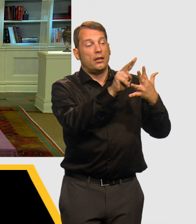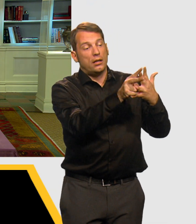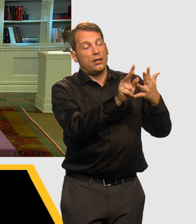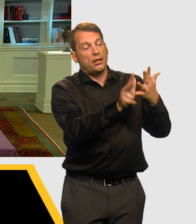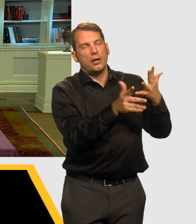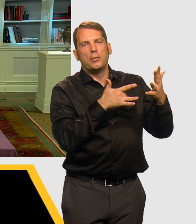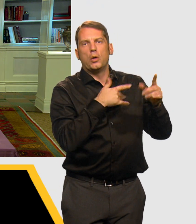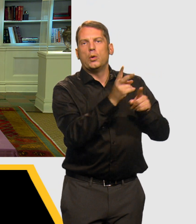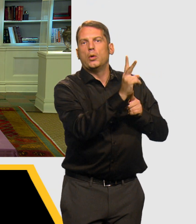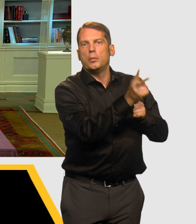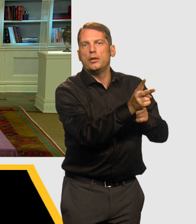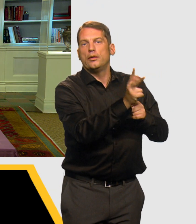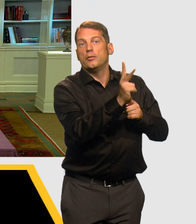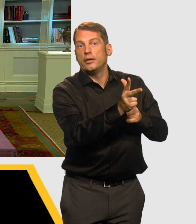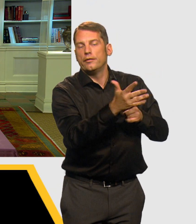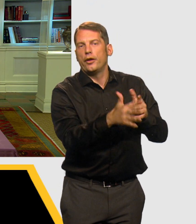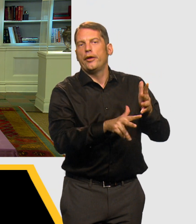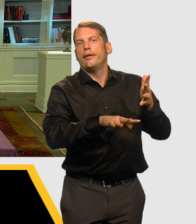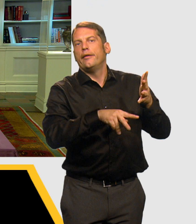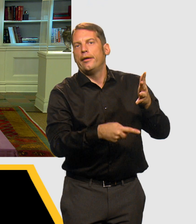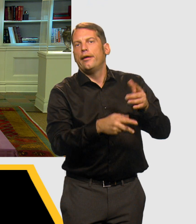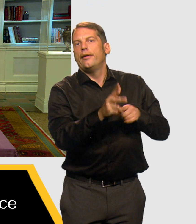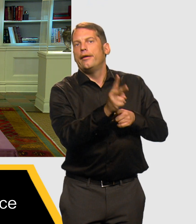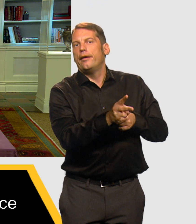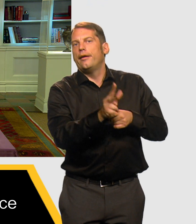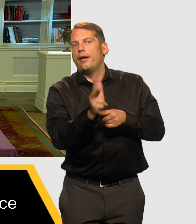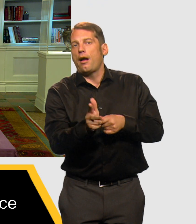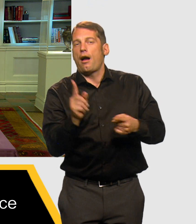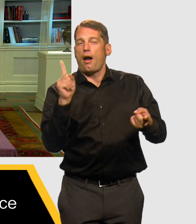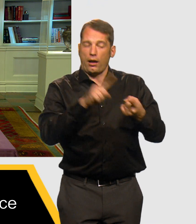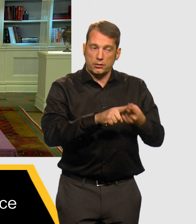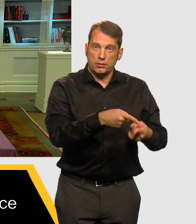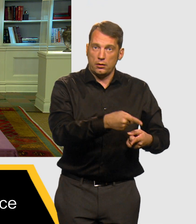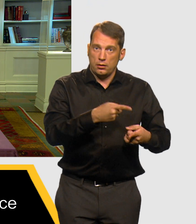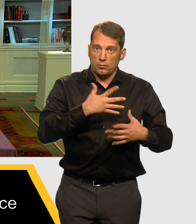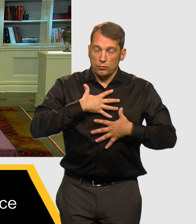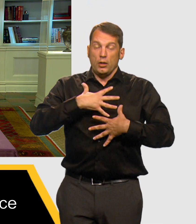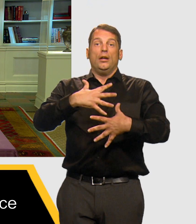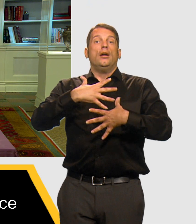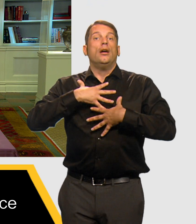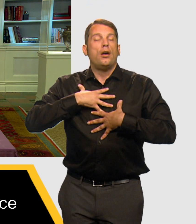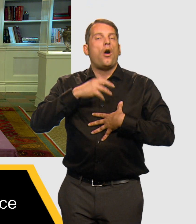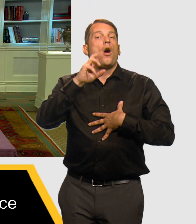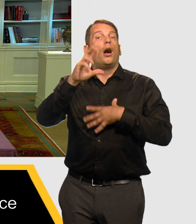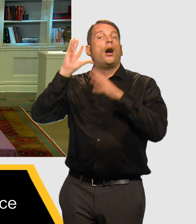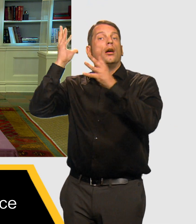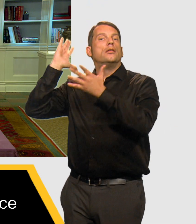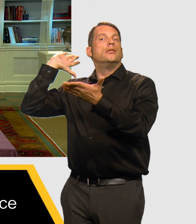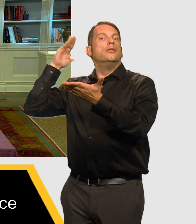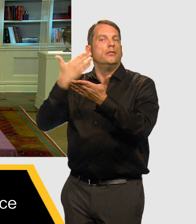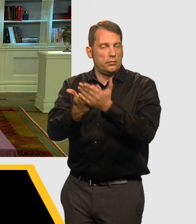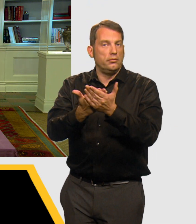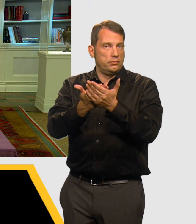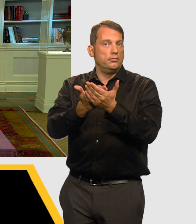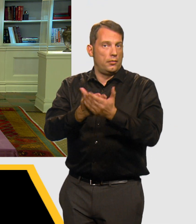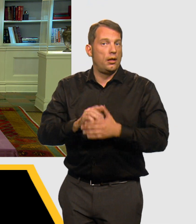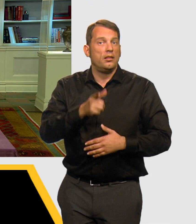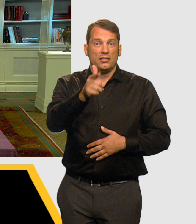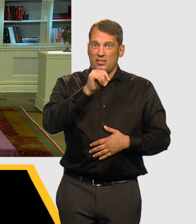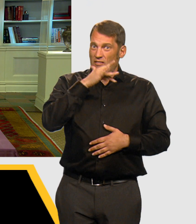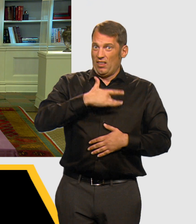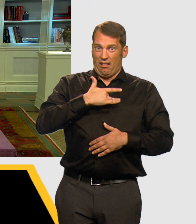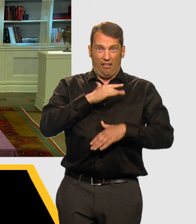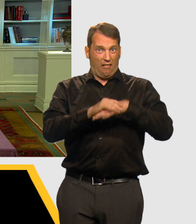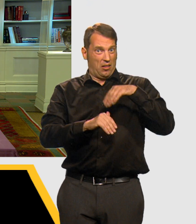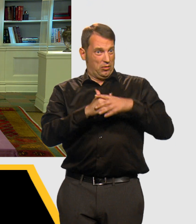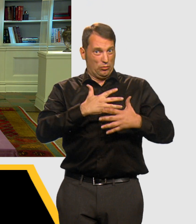breathing and administer any additional doses of naloxone every 2 to 3 minutes until the person starts breathing or first